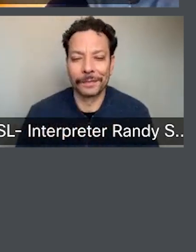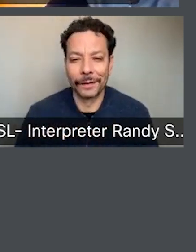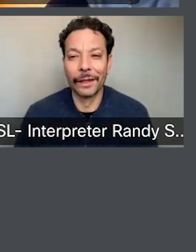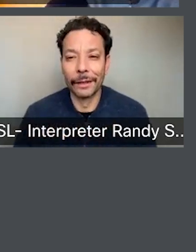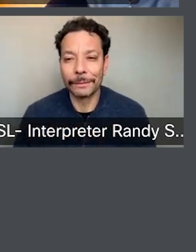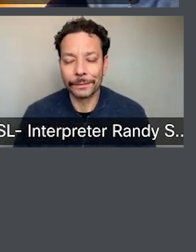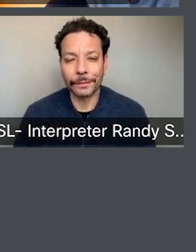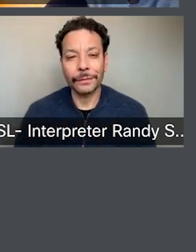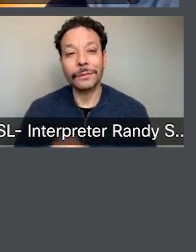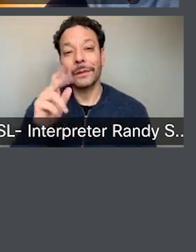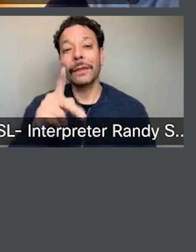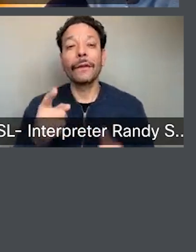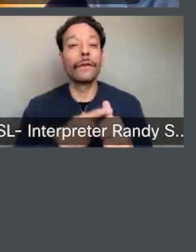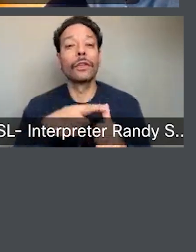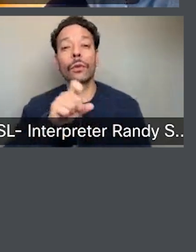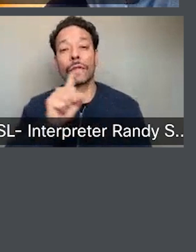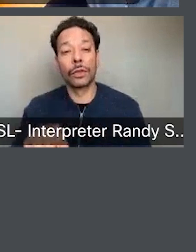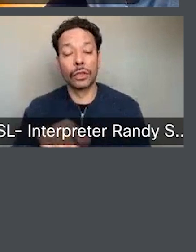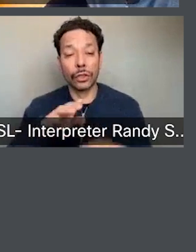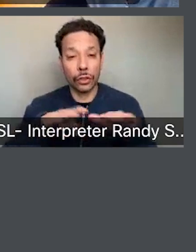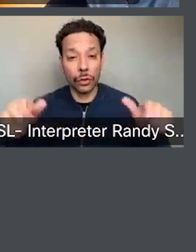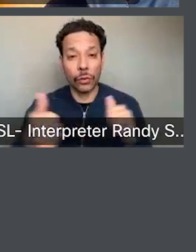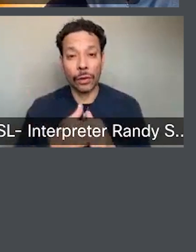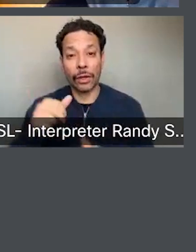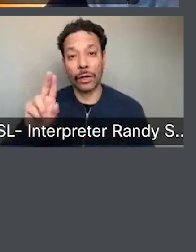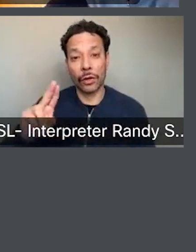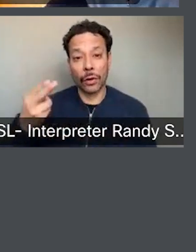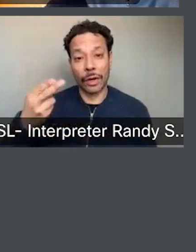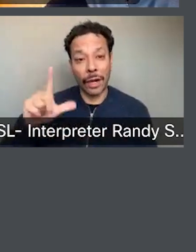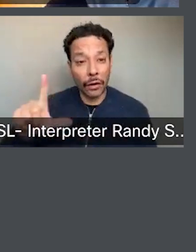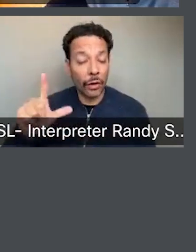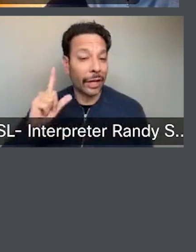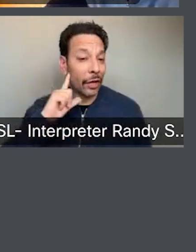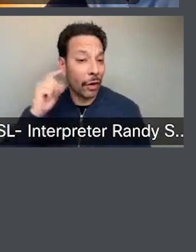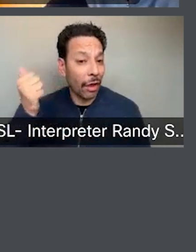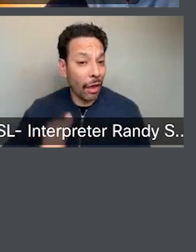first question, are children with unilateral hearing loss at